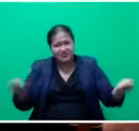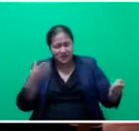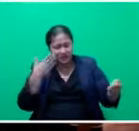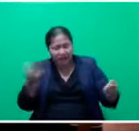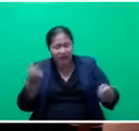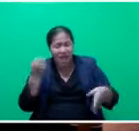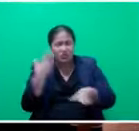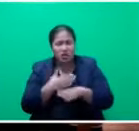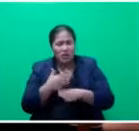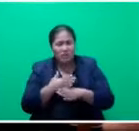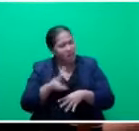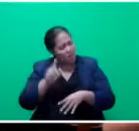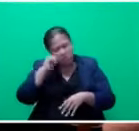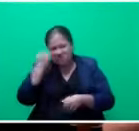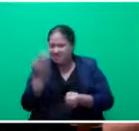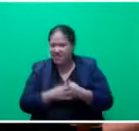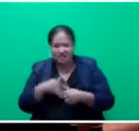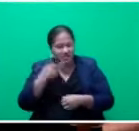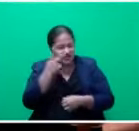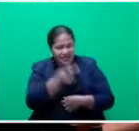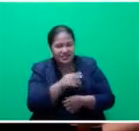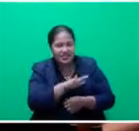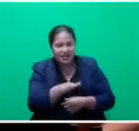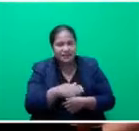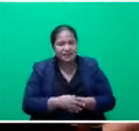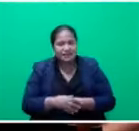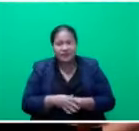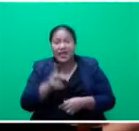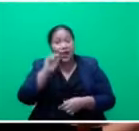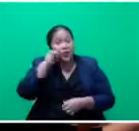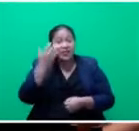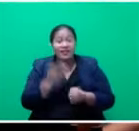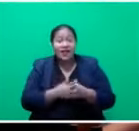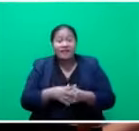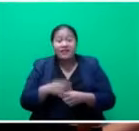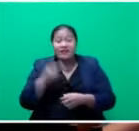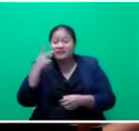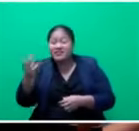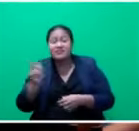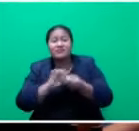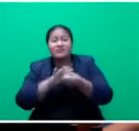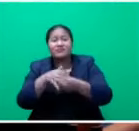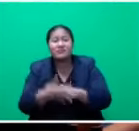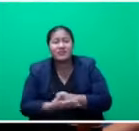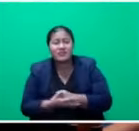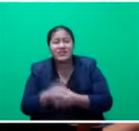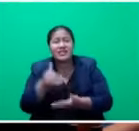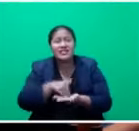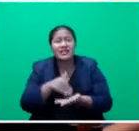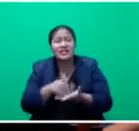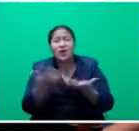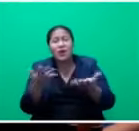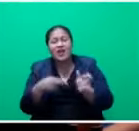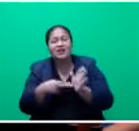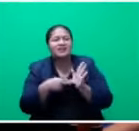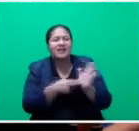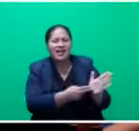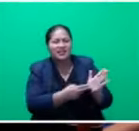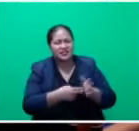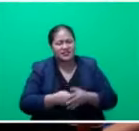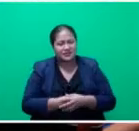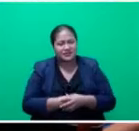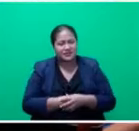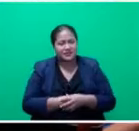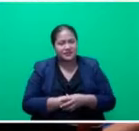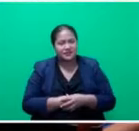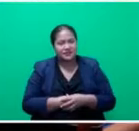not visit the COVID relief center in Nandi. They will not talk to the hundreds of distressed families who do not know where their next